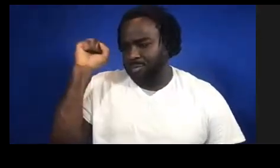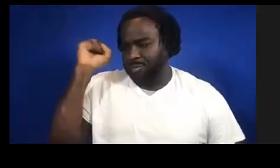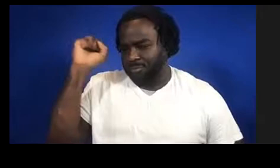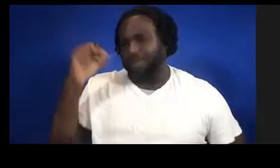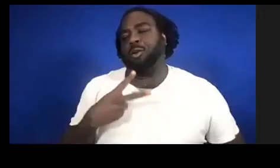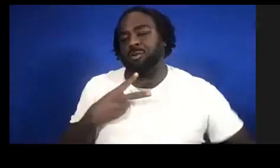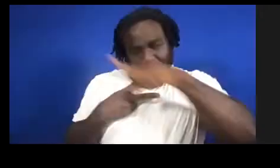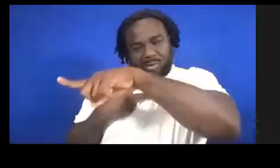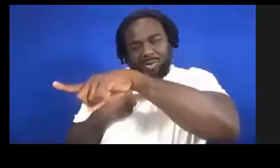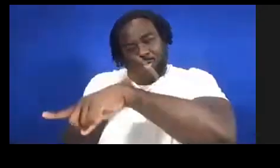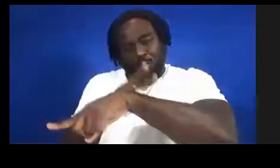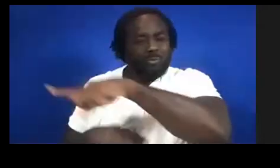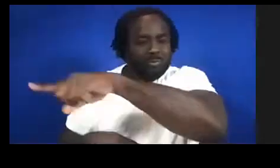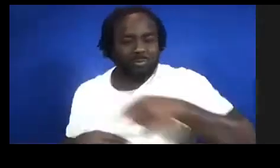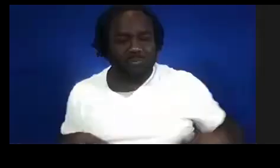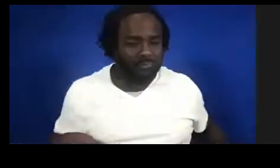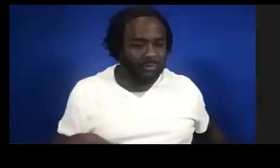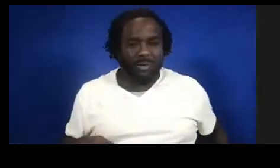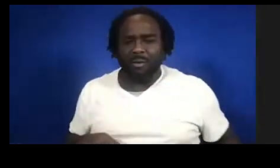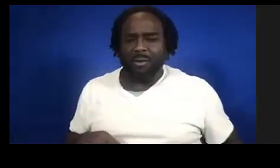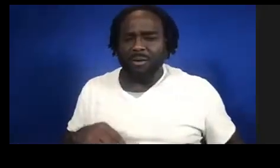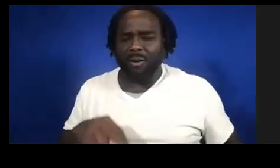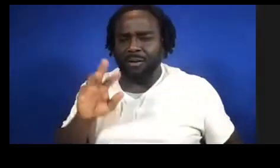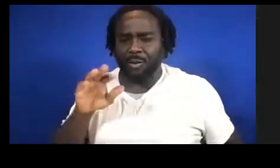him. Thank you, my brother.